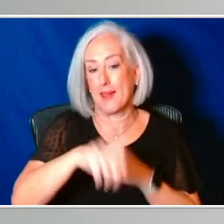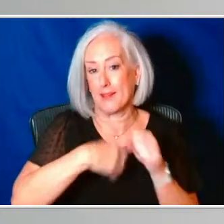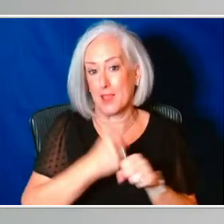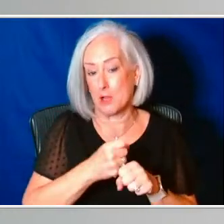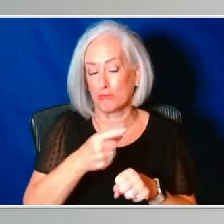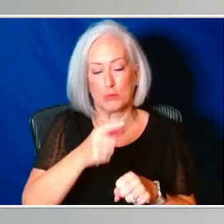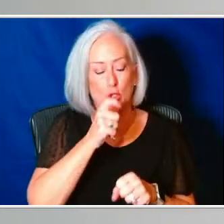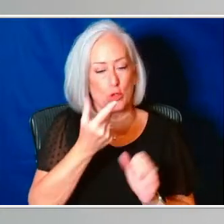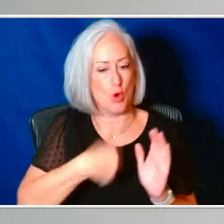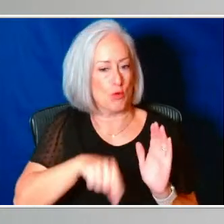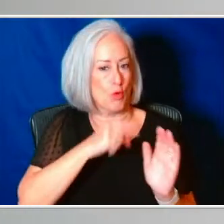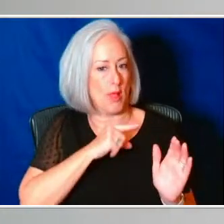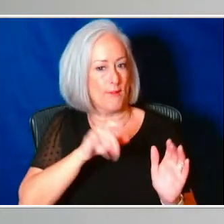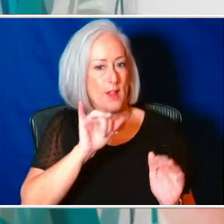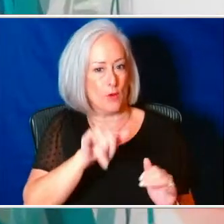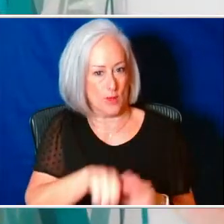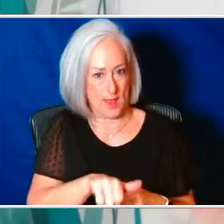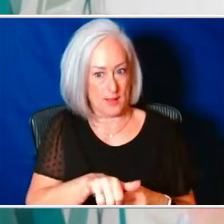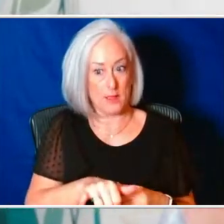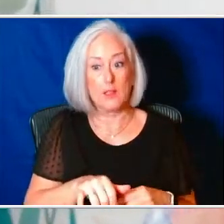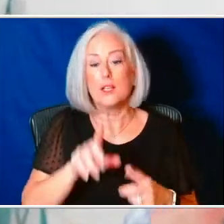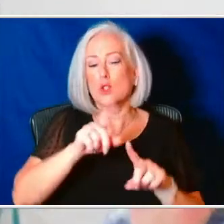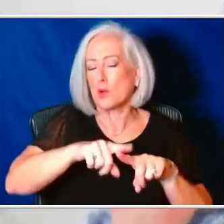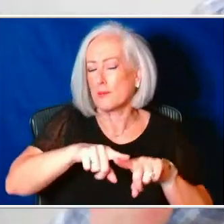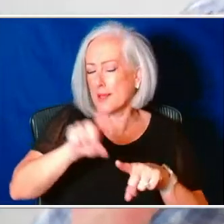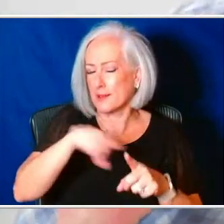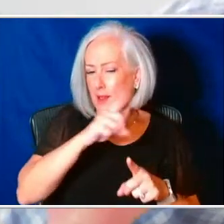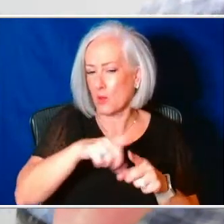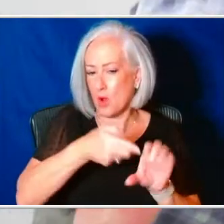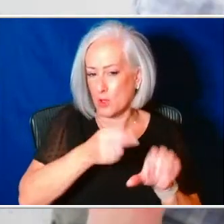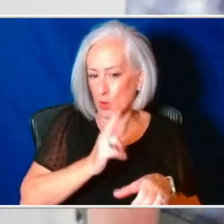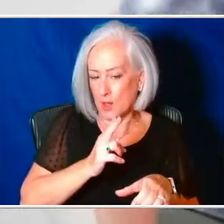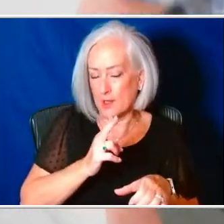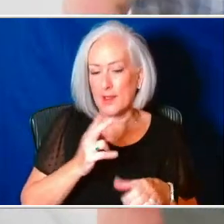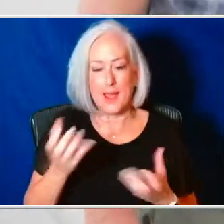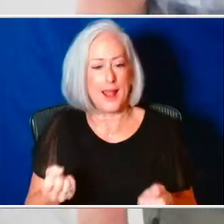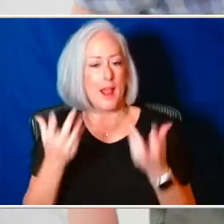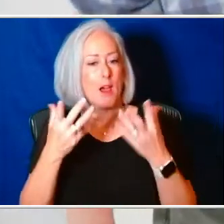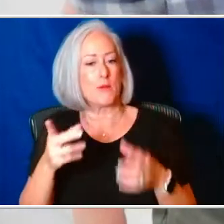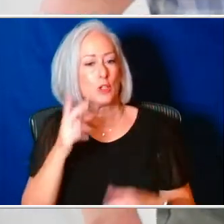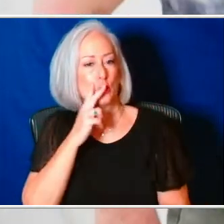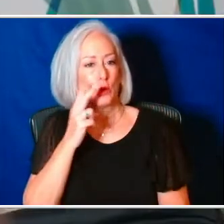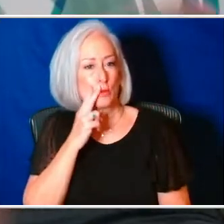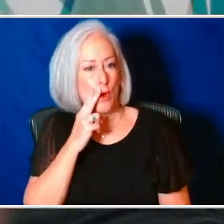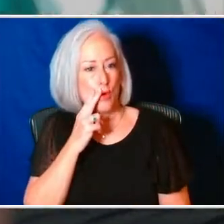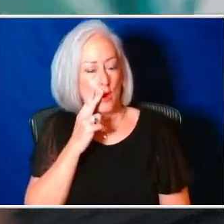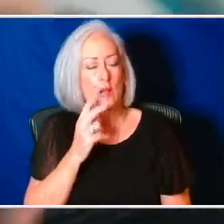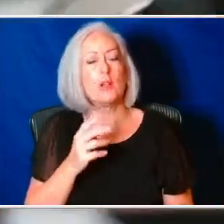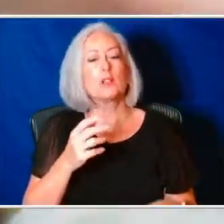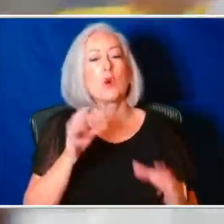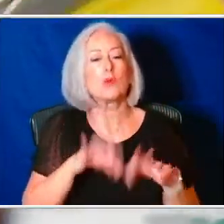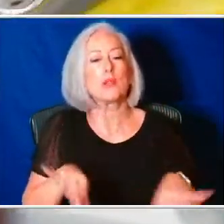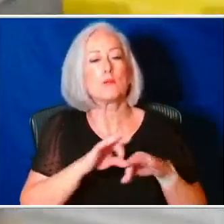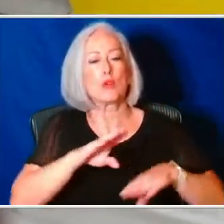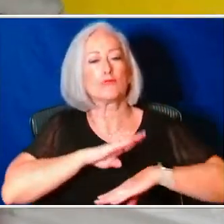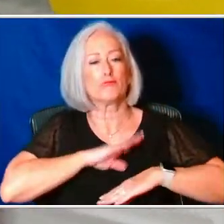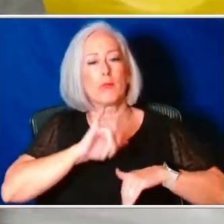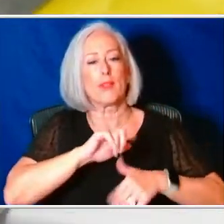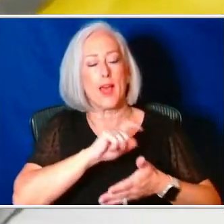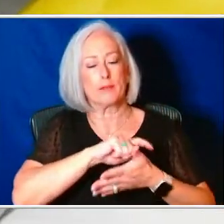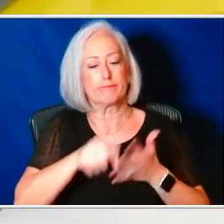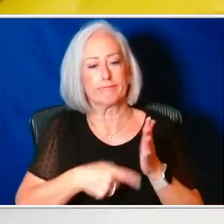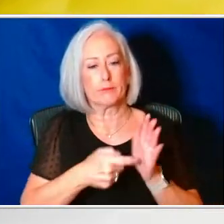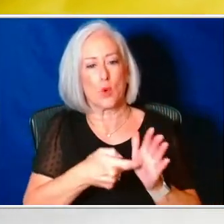of when you've quit or if you're currently smoking. So I think it's important to make sure we have those criteria, but that age group is now extended. It had previously